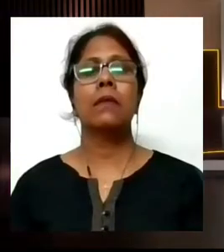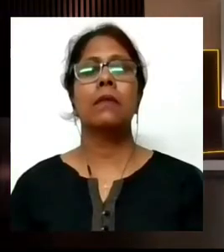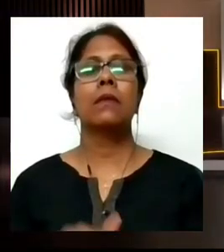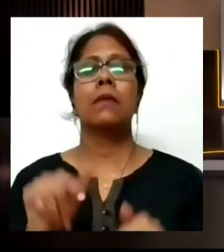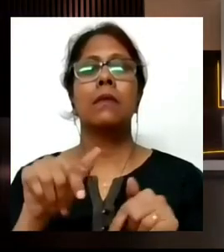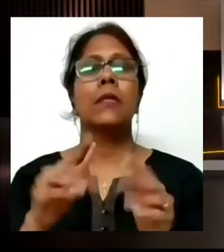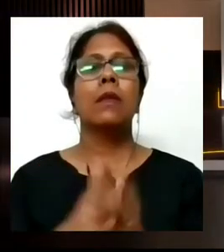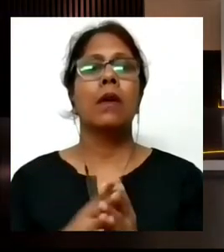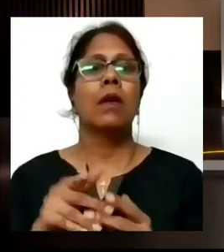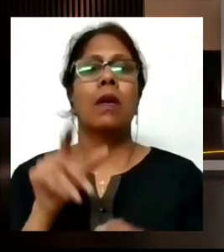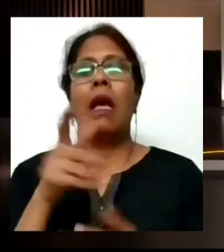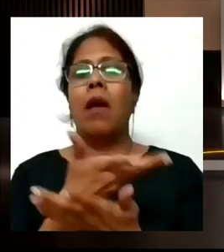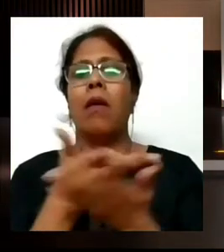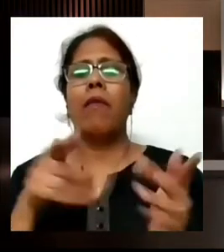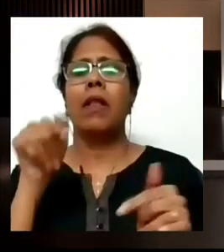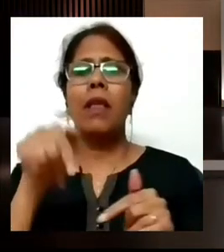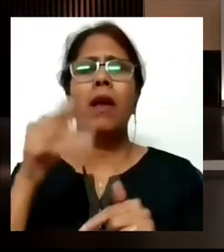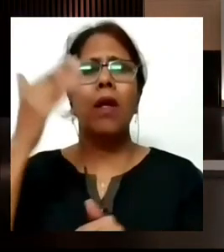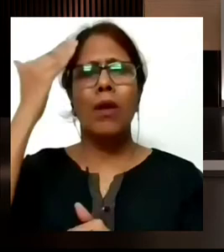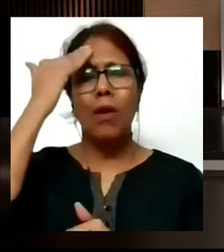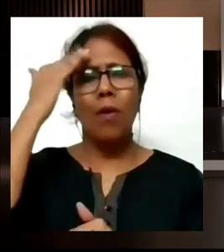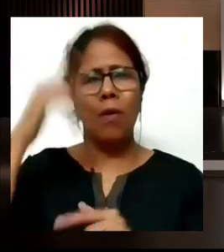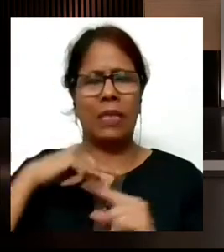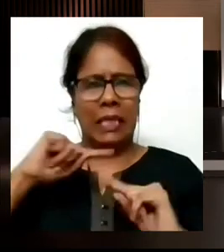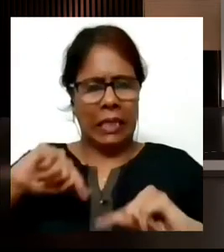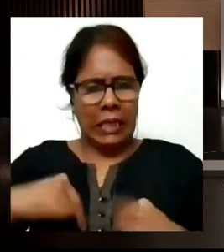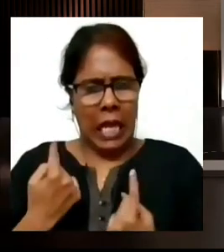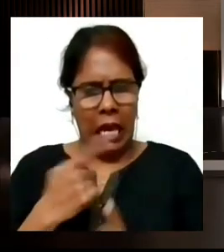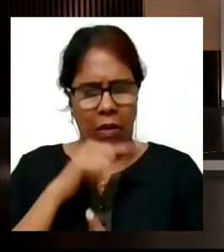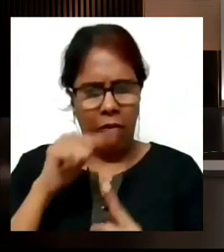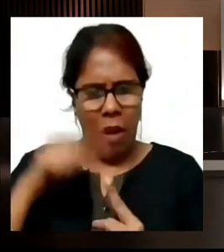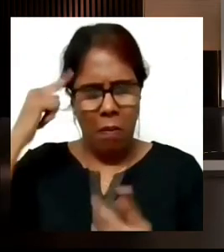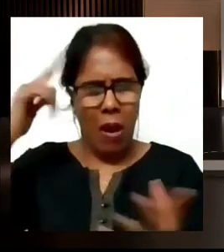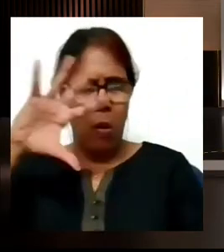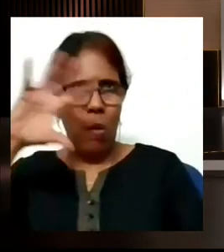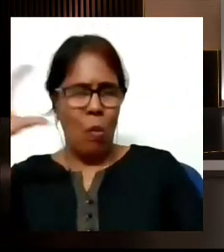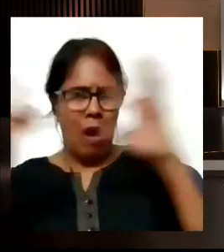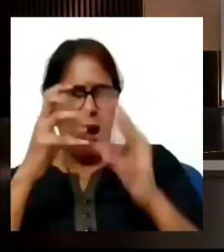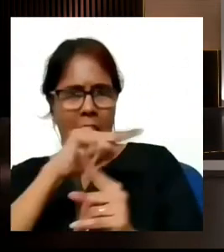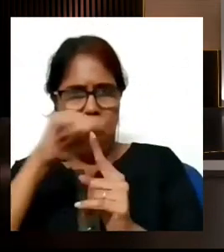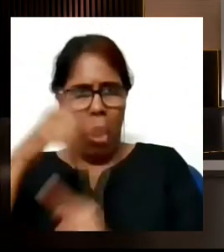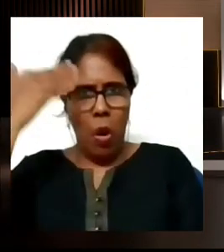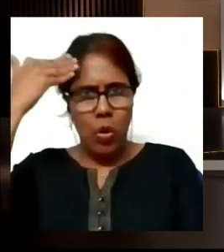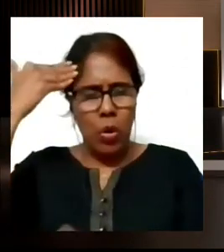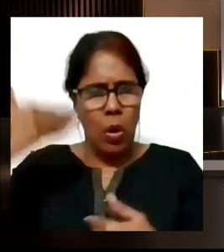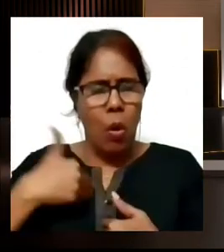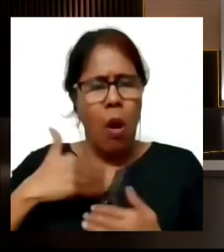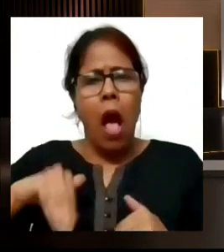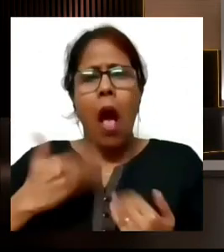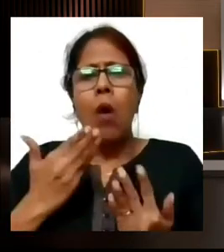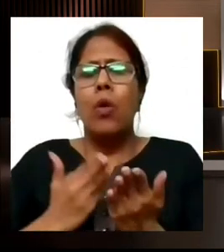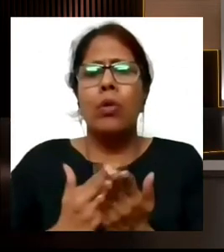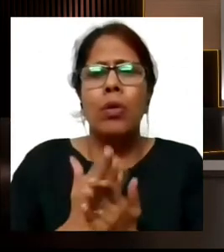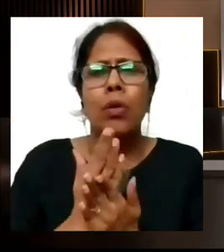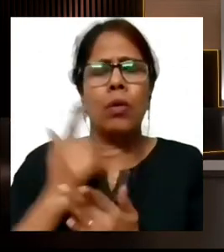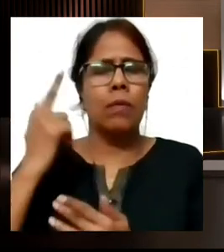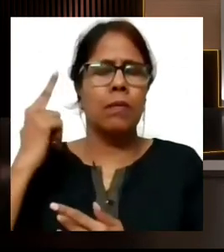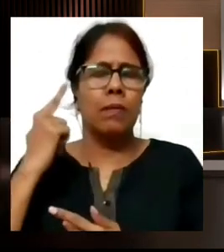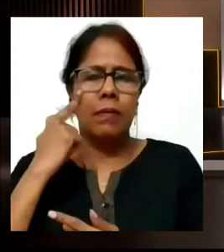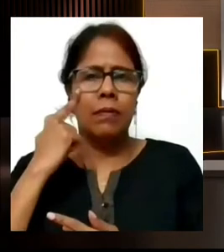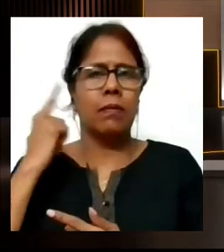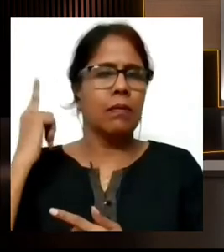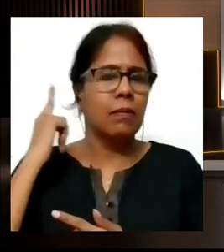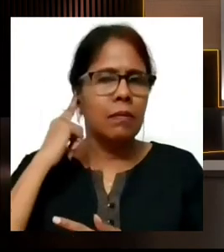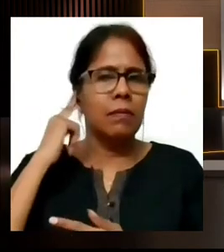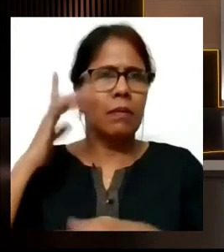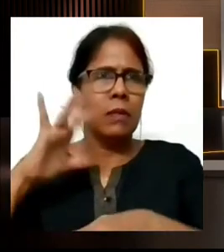Everything that we know about ourselves and the world around us is through our senses. It's through what